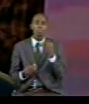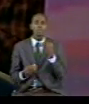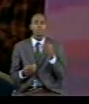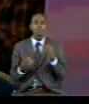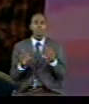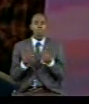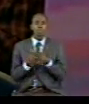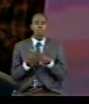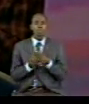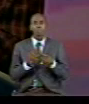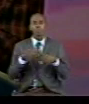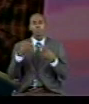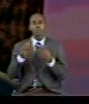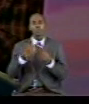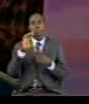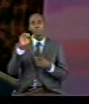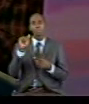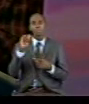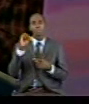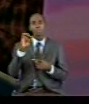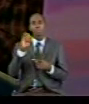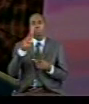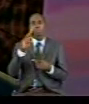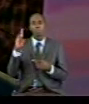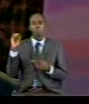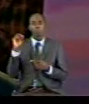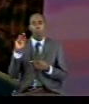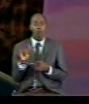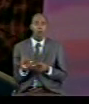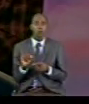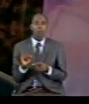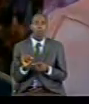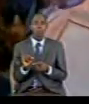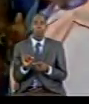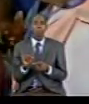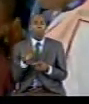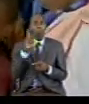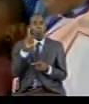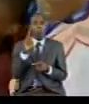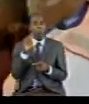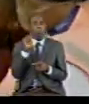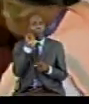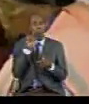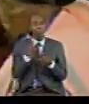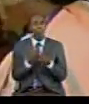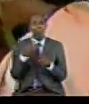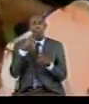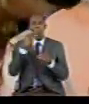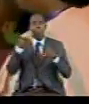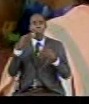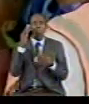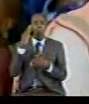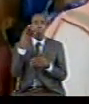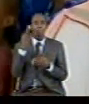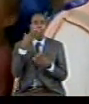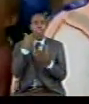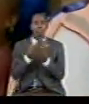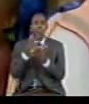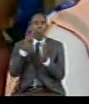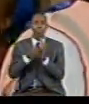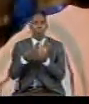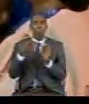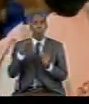to Cameroon, Limbe precisely, where we have Ada Cecilia, who is testifying of the goodness of God in her